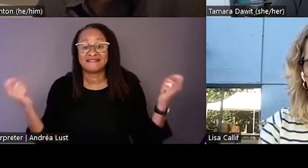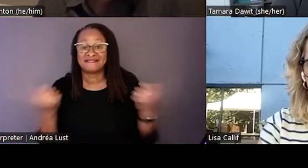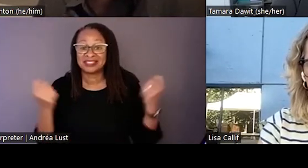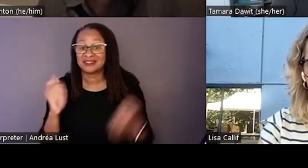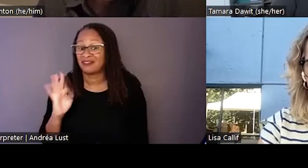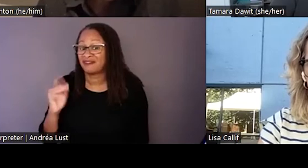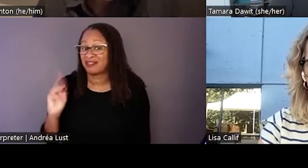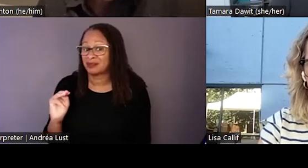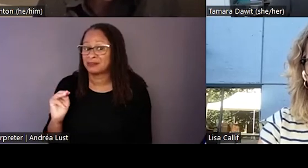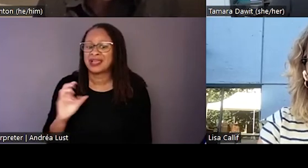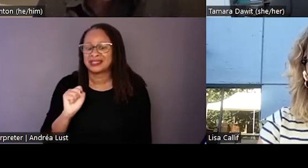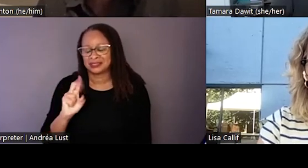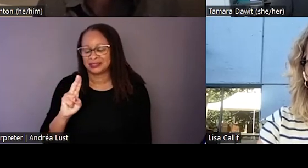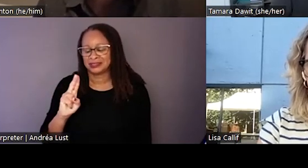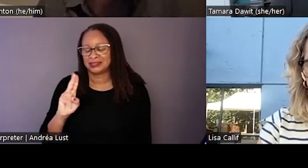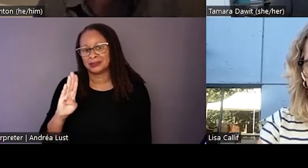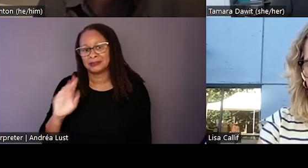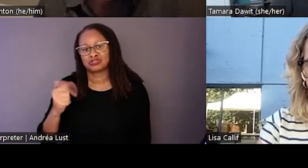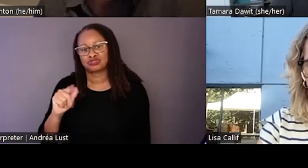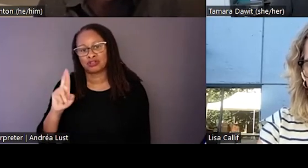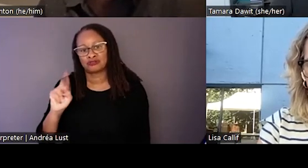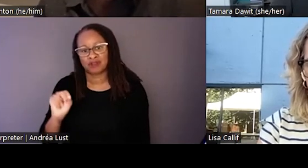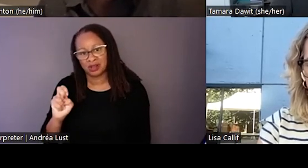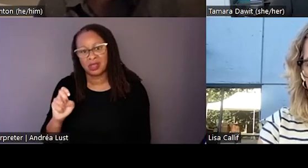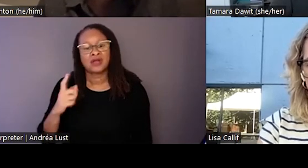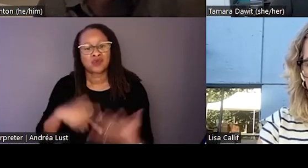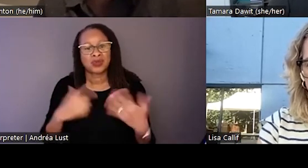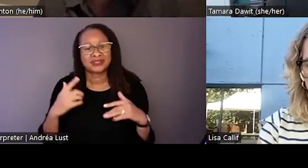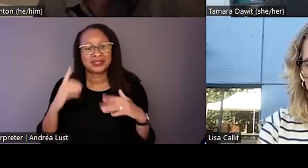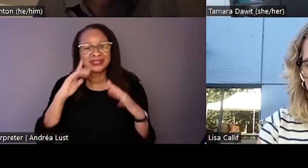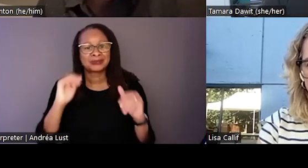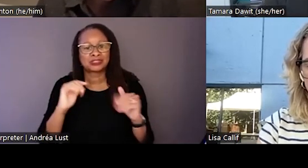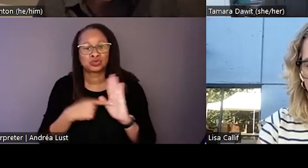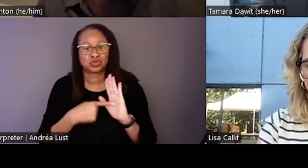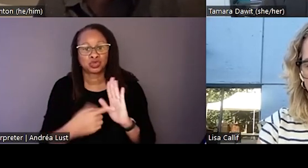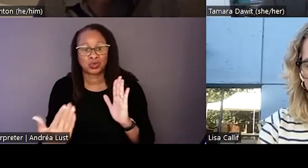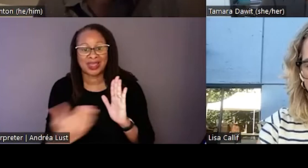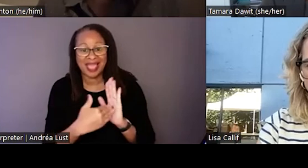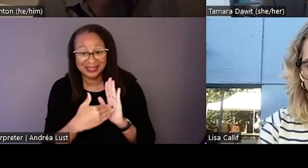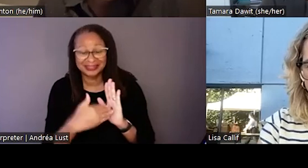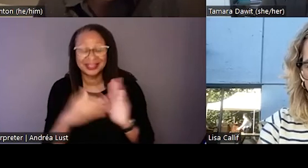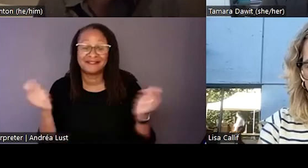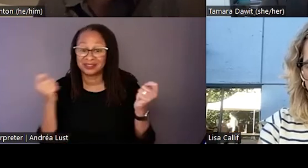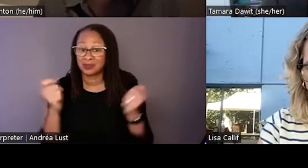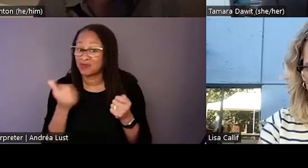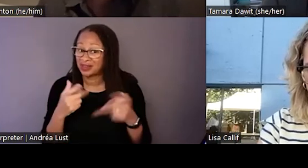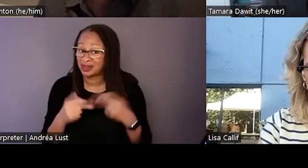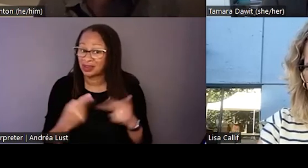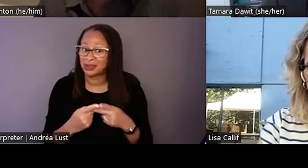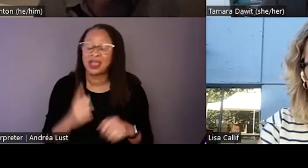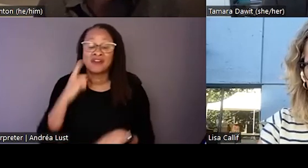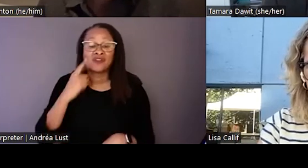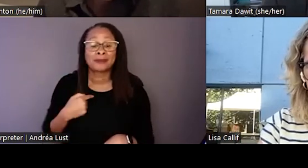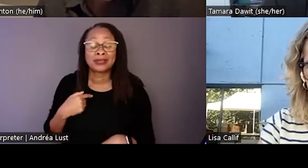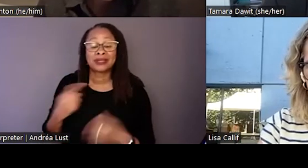of subgenre of what is expected to be shown at a festival. And so it comes back to